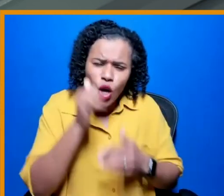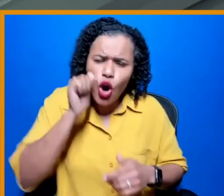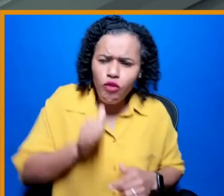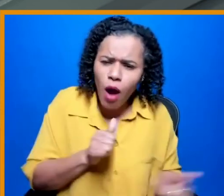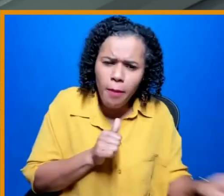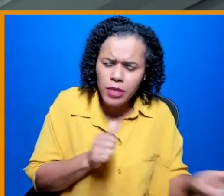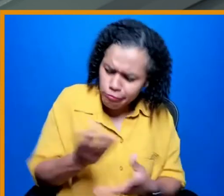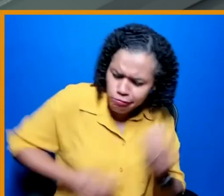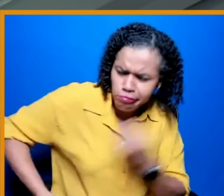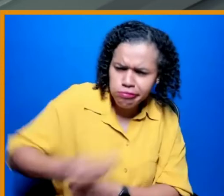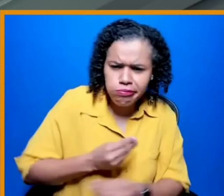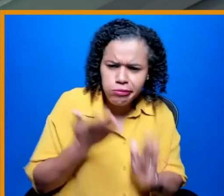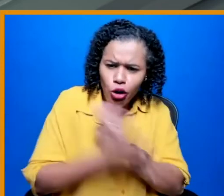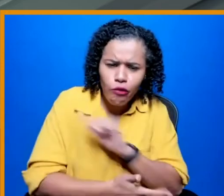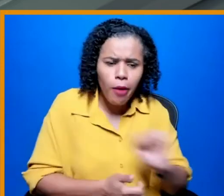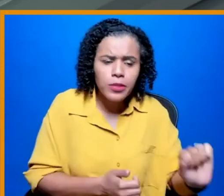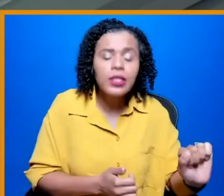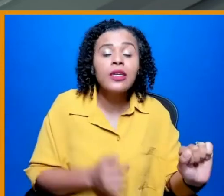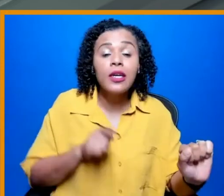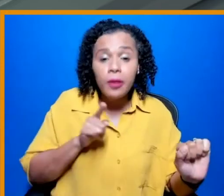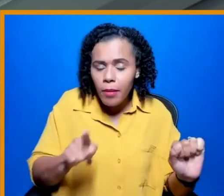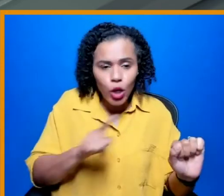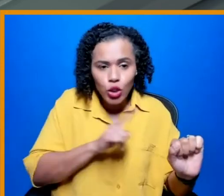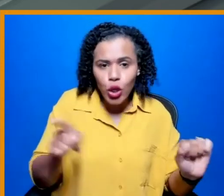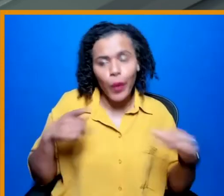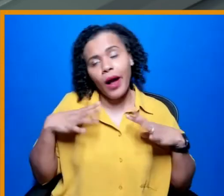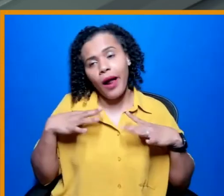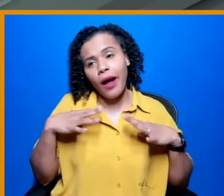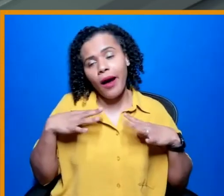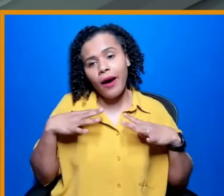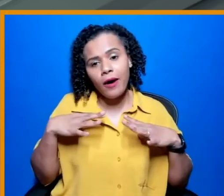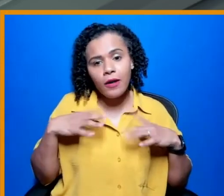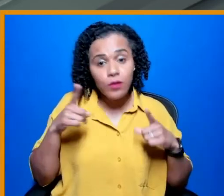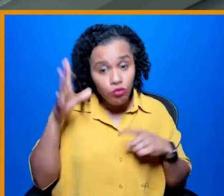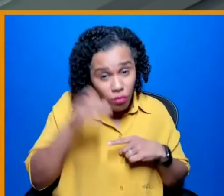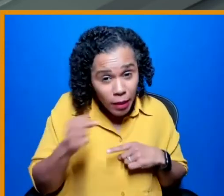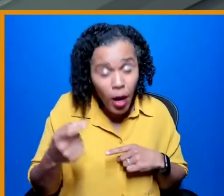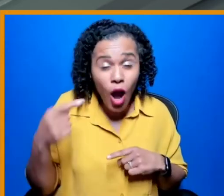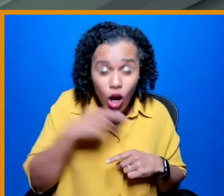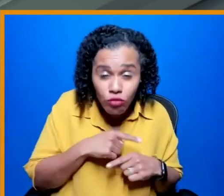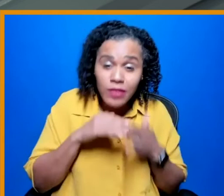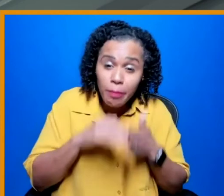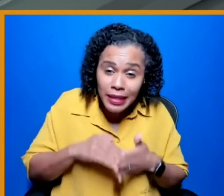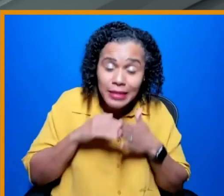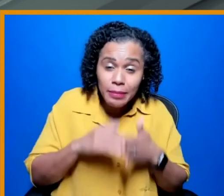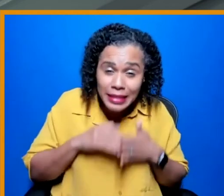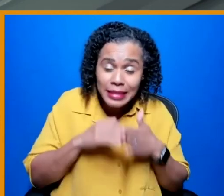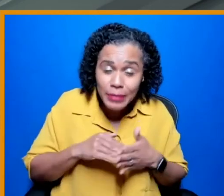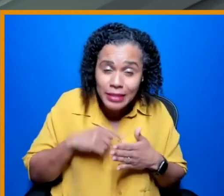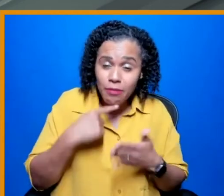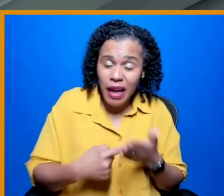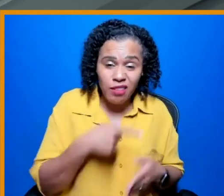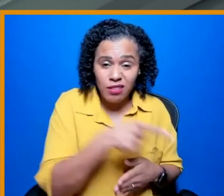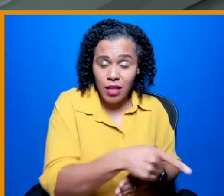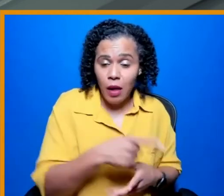on our laurels and presume that the fight ends there, lest we forget the hundreds of millions of pounds squandered by the corrupt Labour Council in